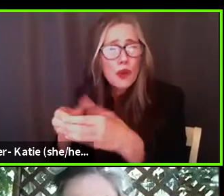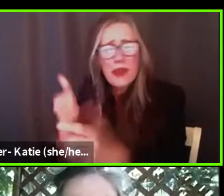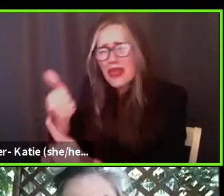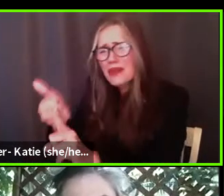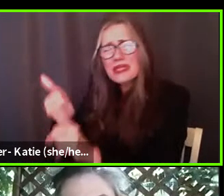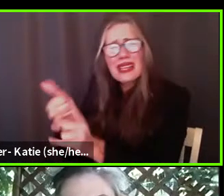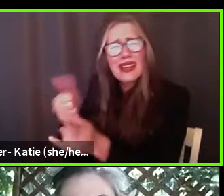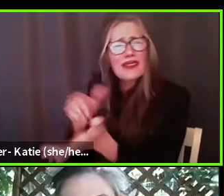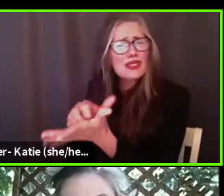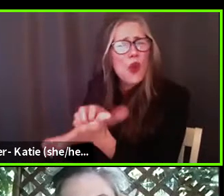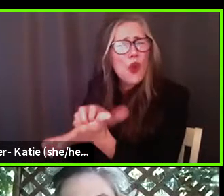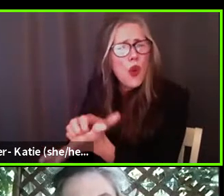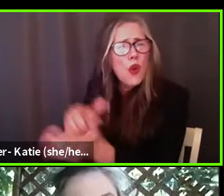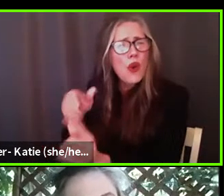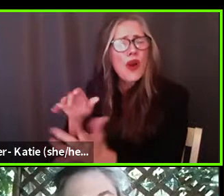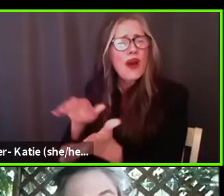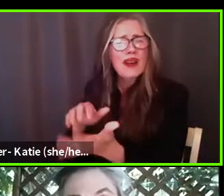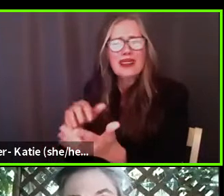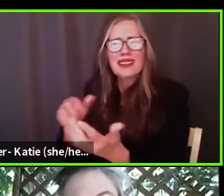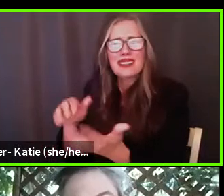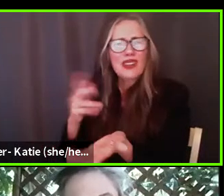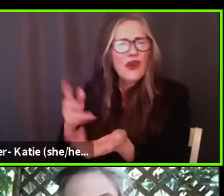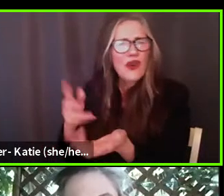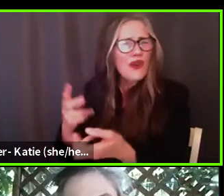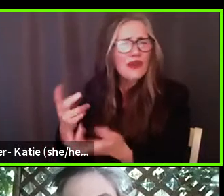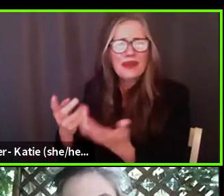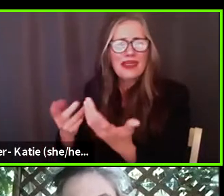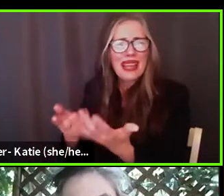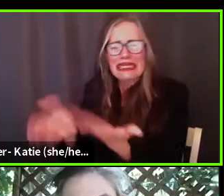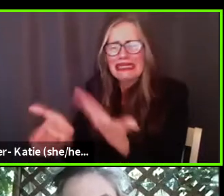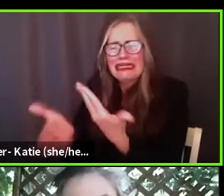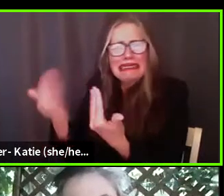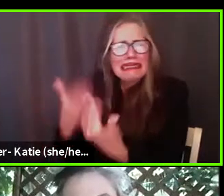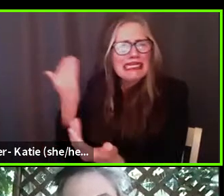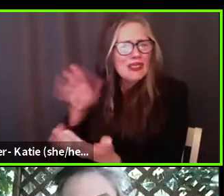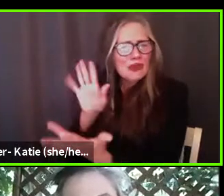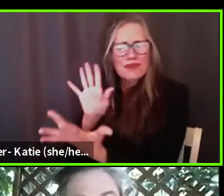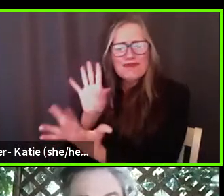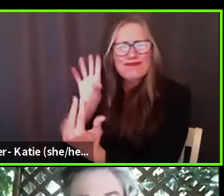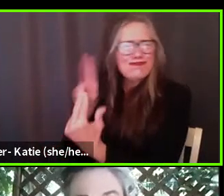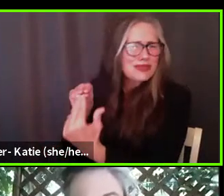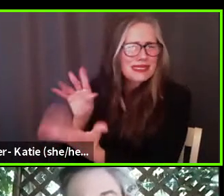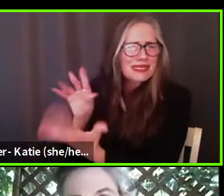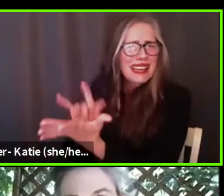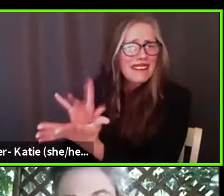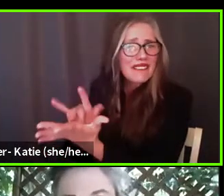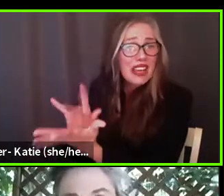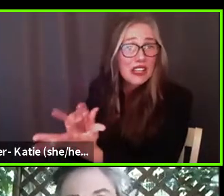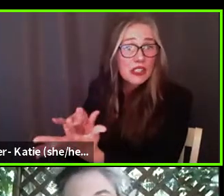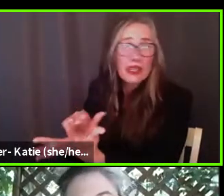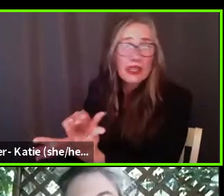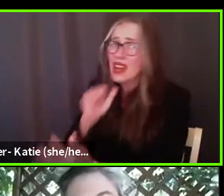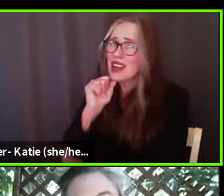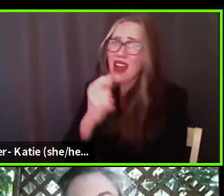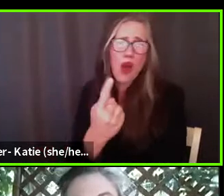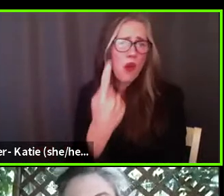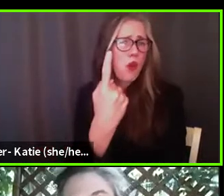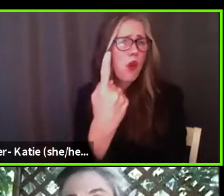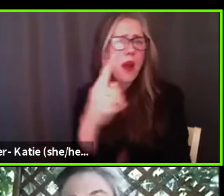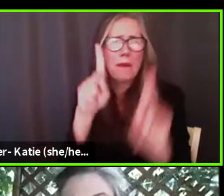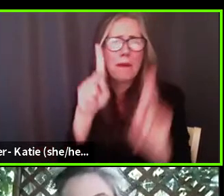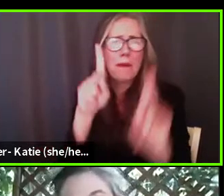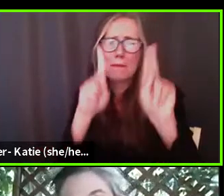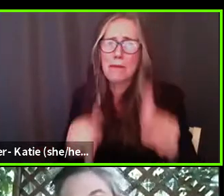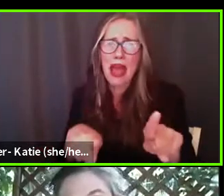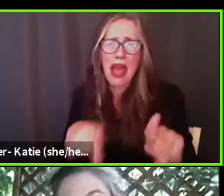diminished um so i think it's it's quite dangerous to focus on this idea of just one bad apple um